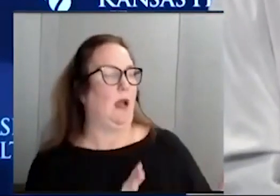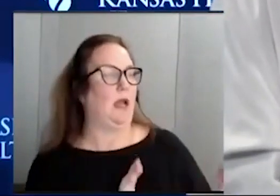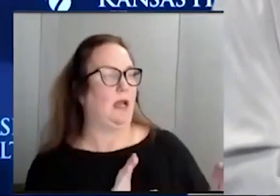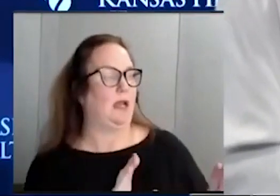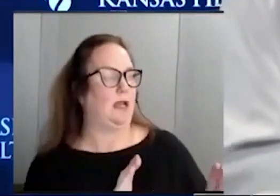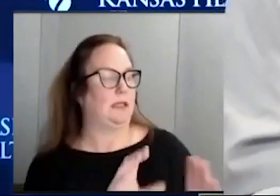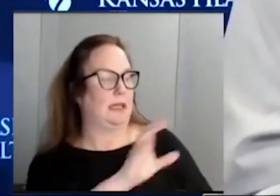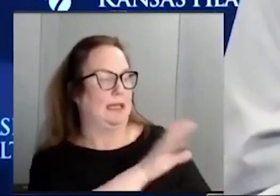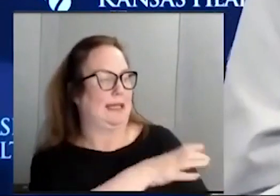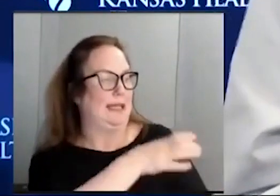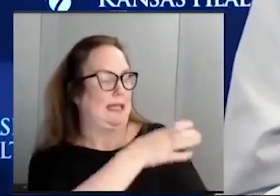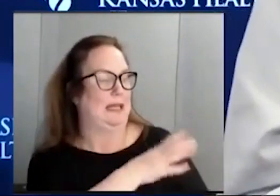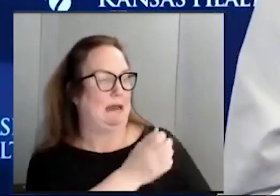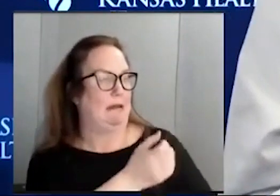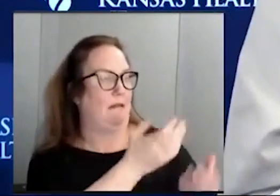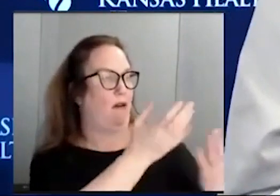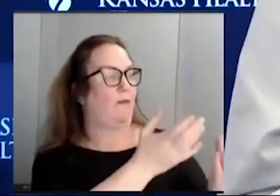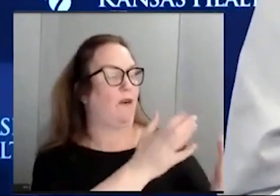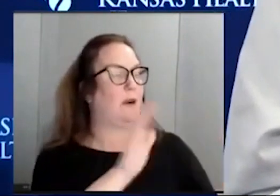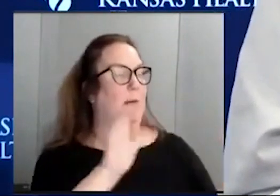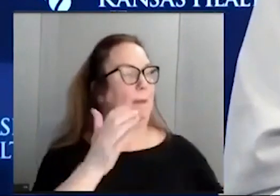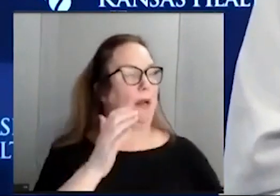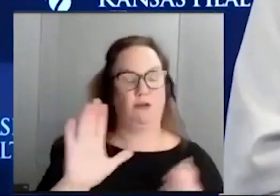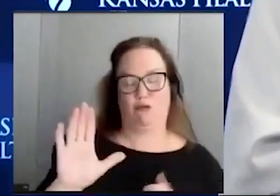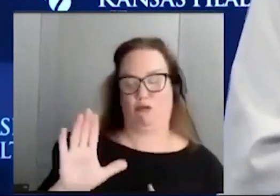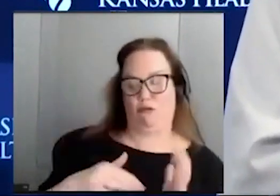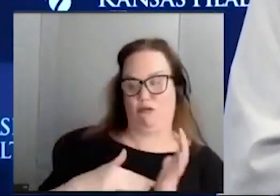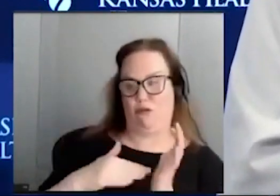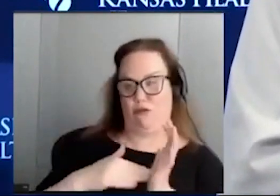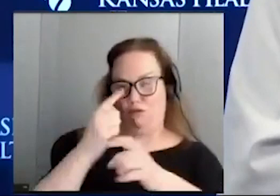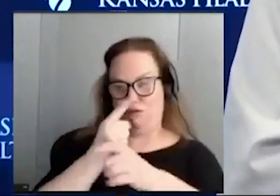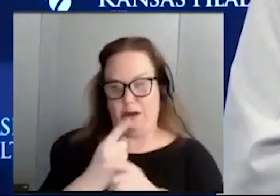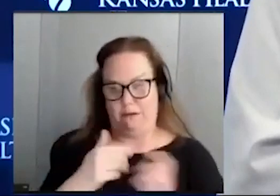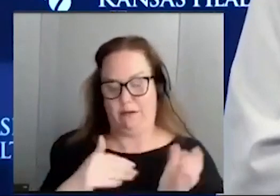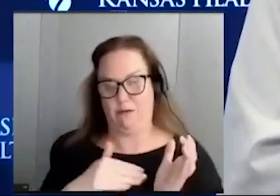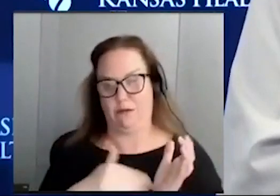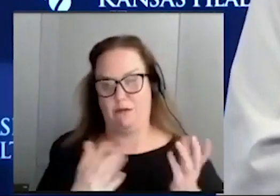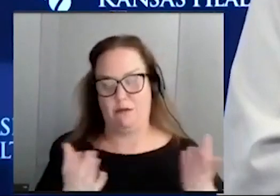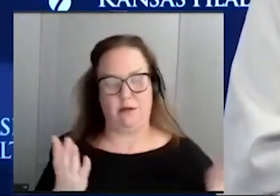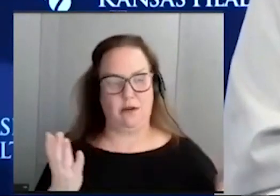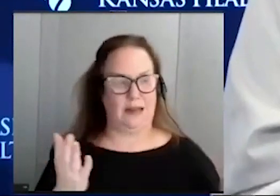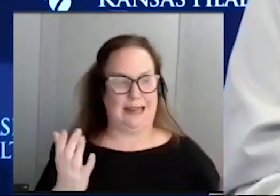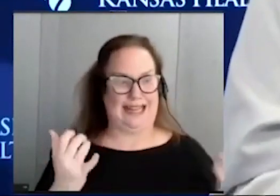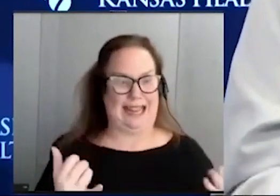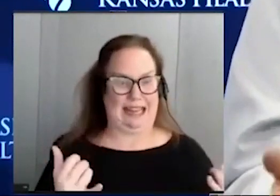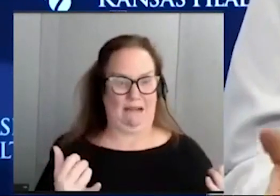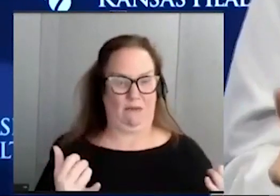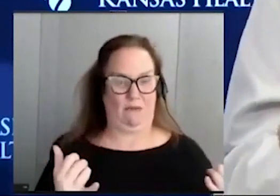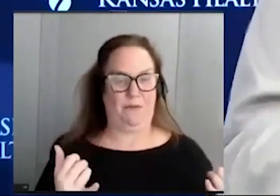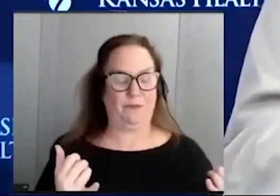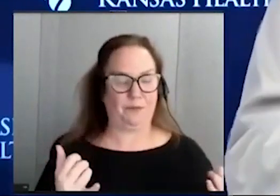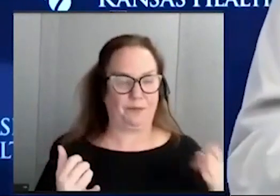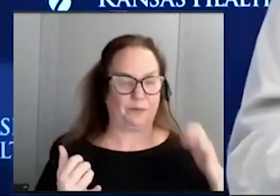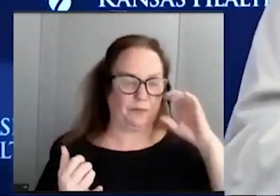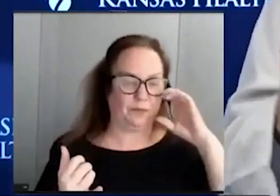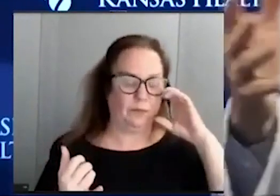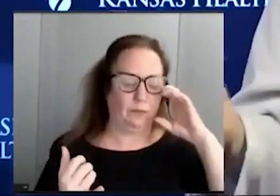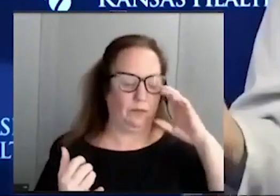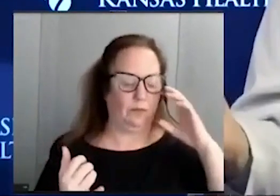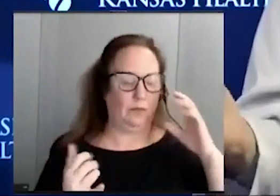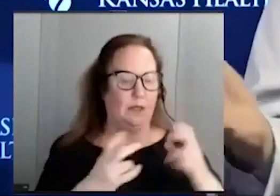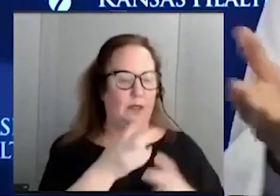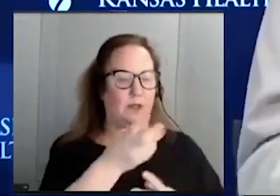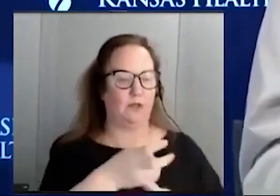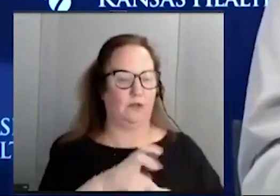can offer versus your primary care physician. Because right now, I think it's making this transition from a